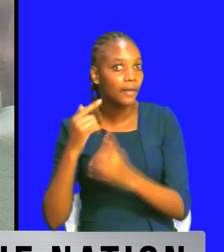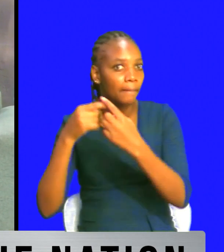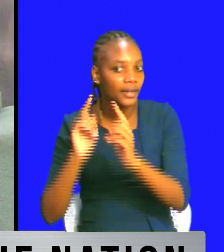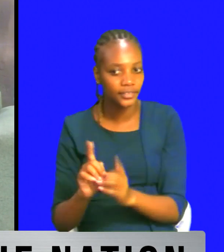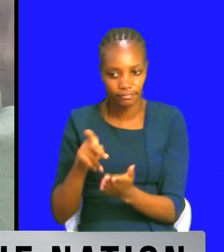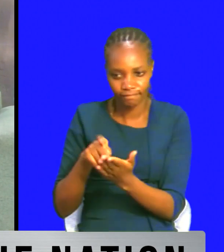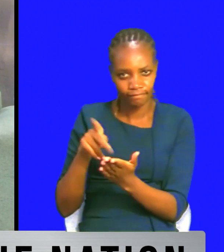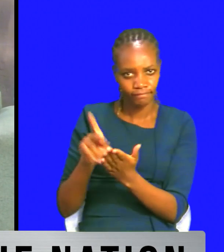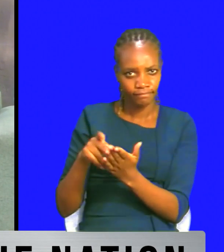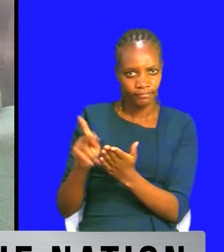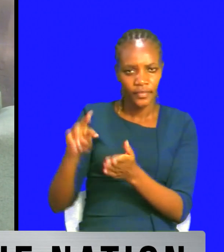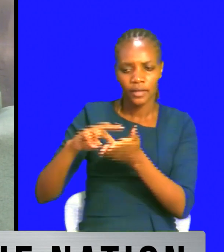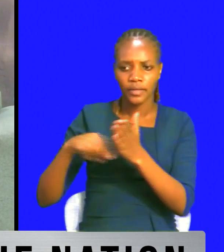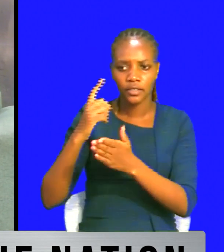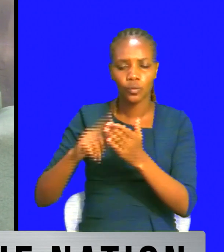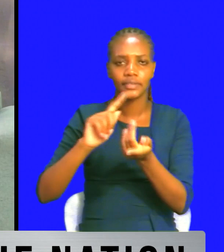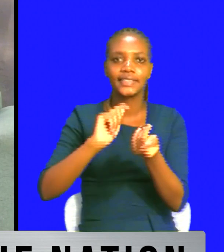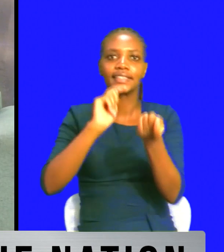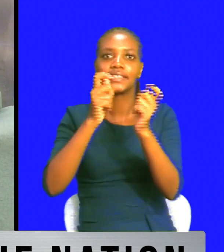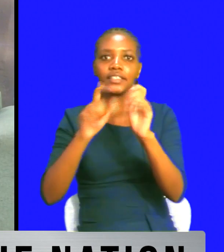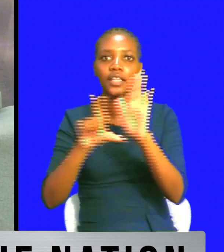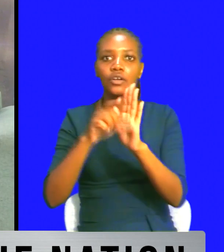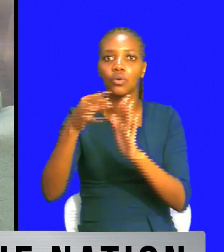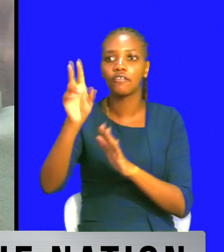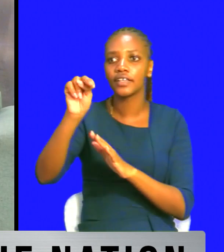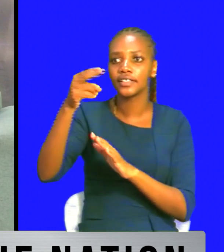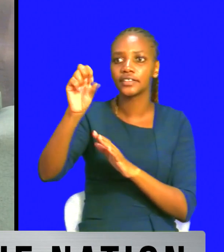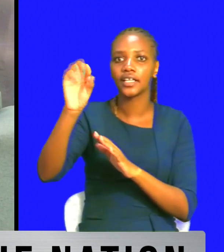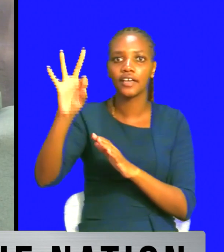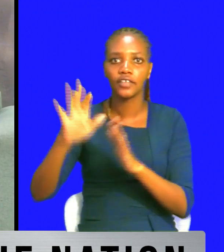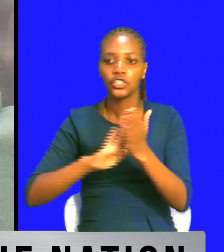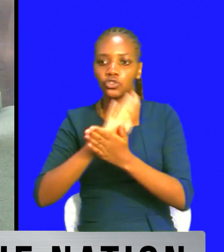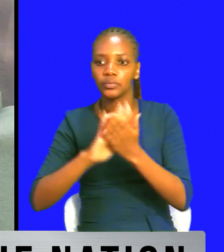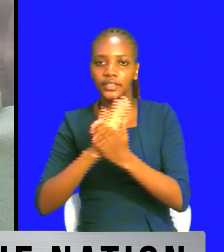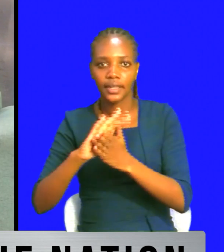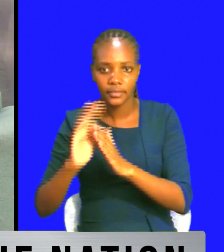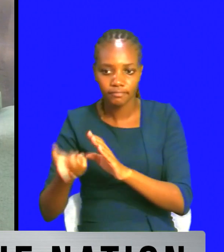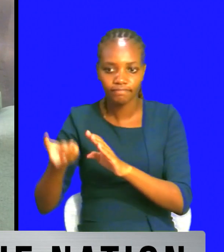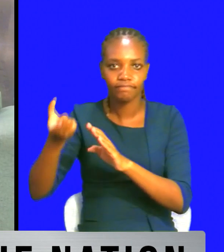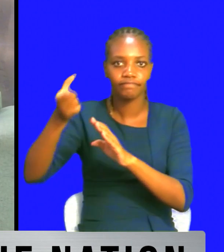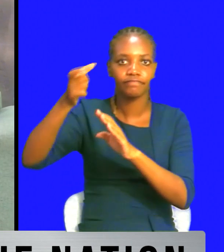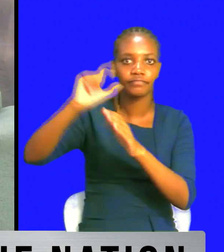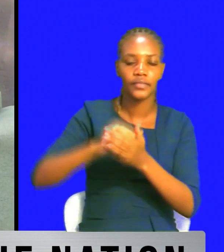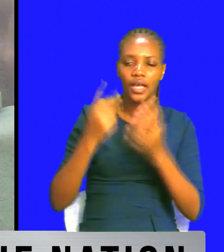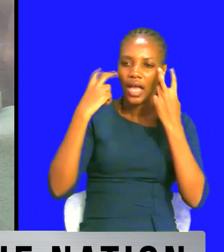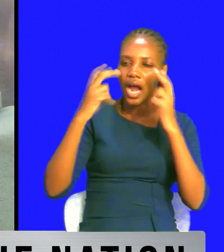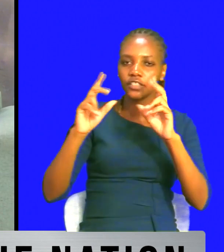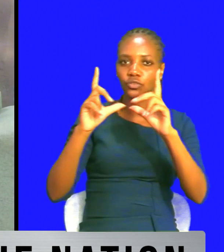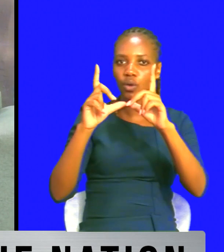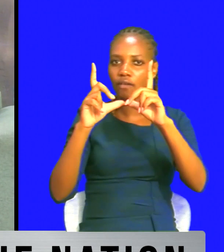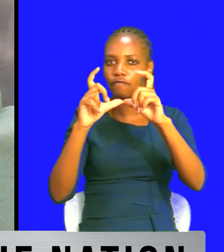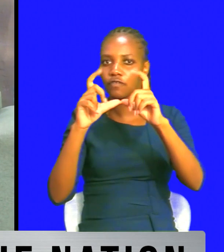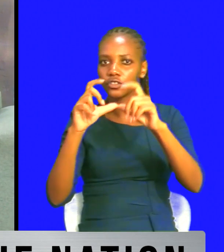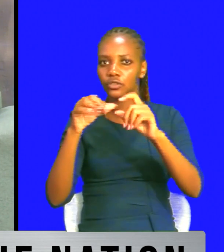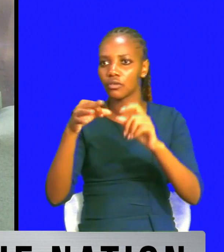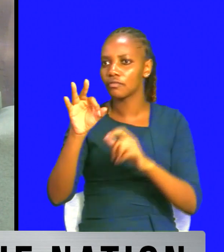so it's changing the law of NHIF law to basically bring it higher. I saw a picture of